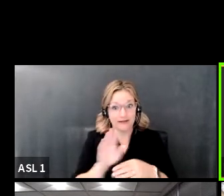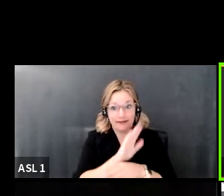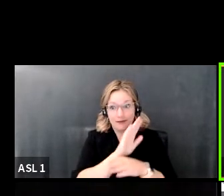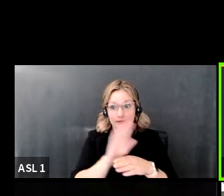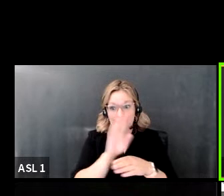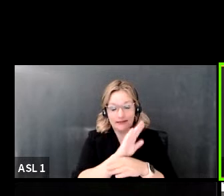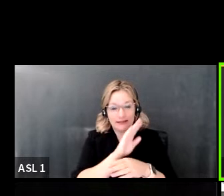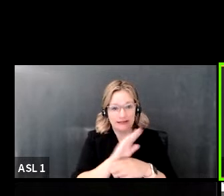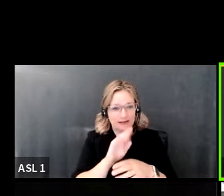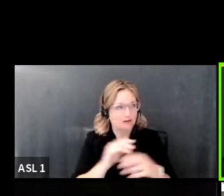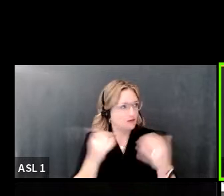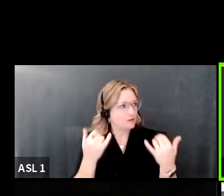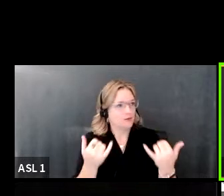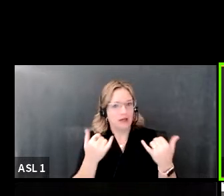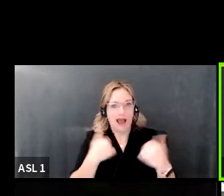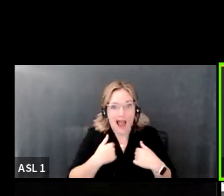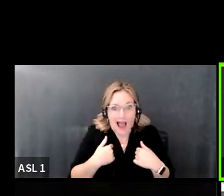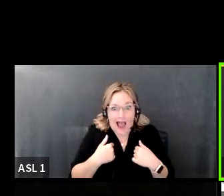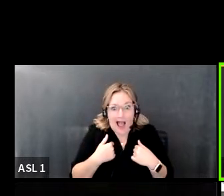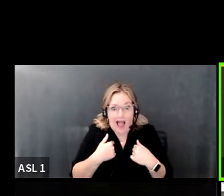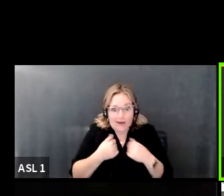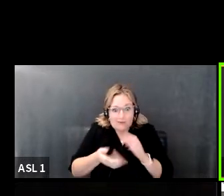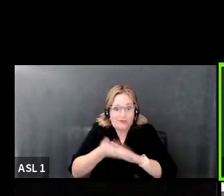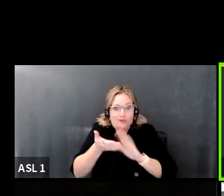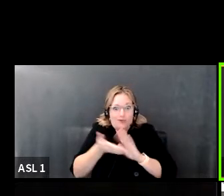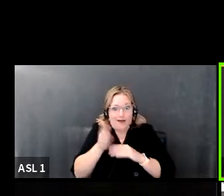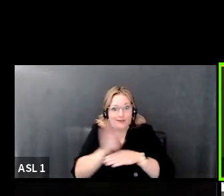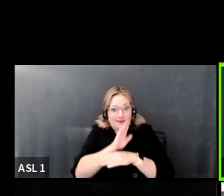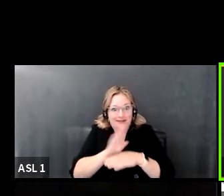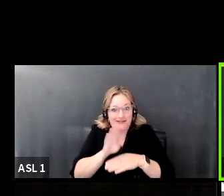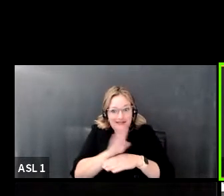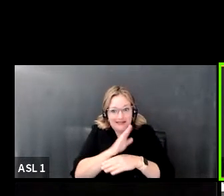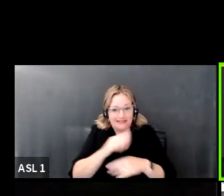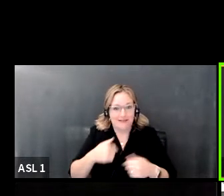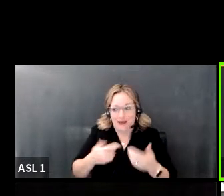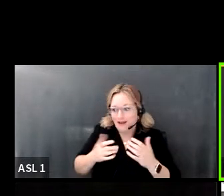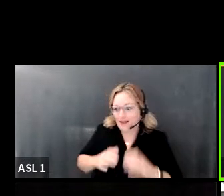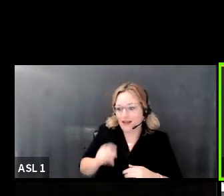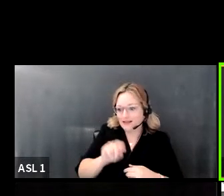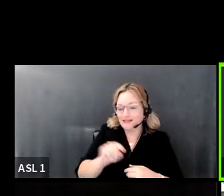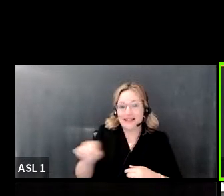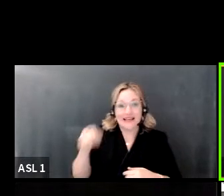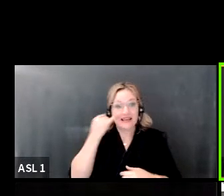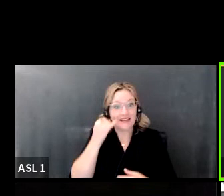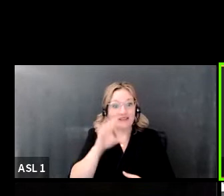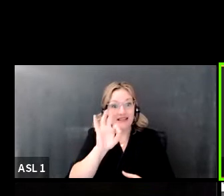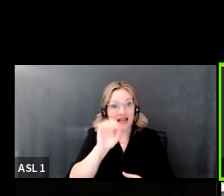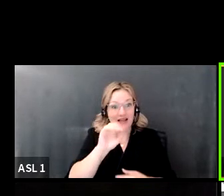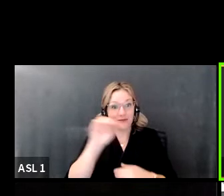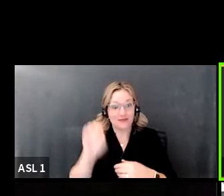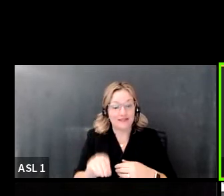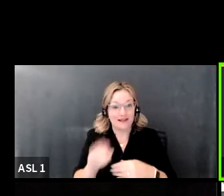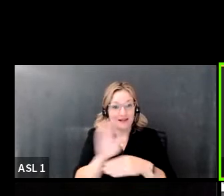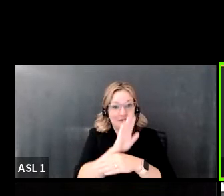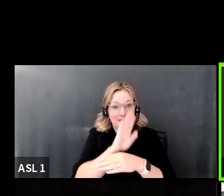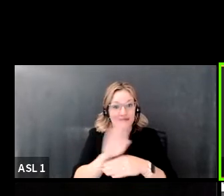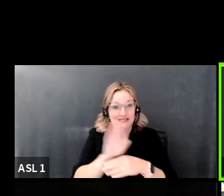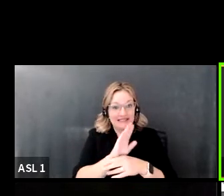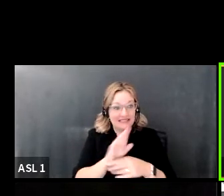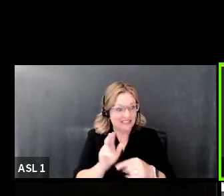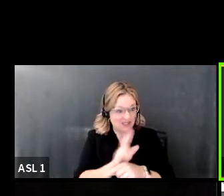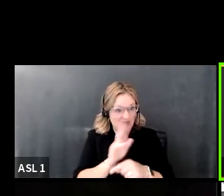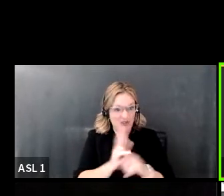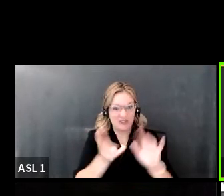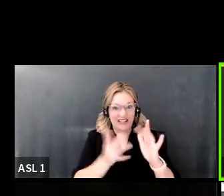business as a businessman myself and my clients if 90 of the business is being done on the internet